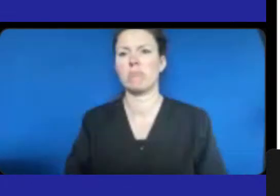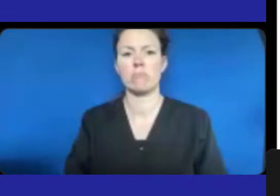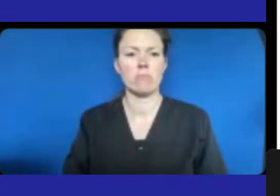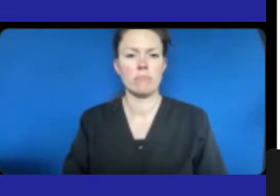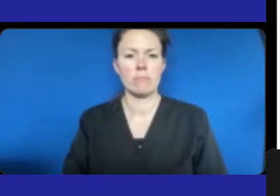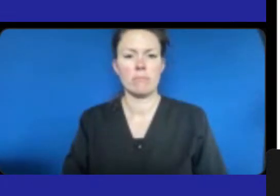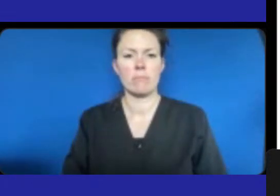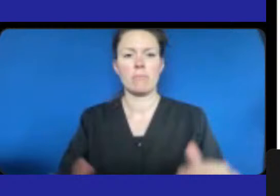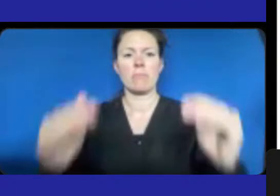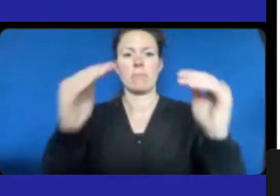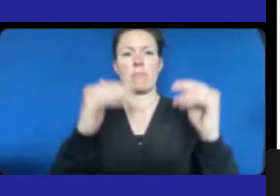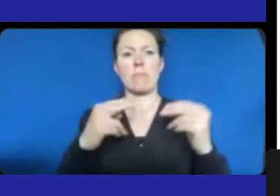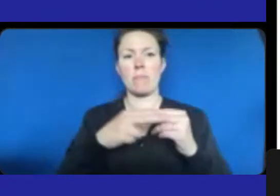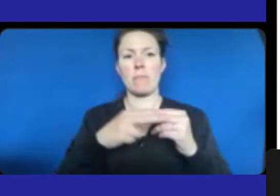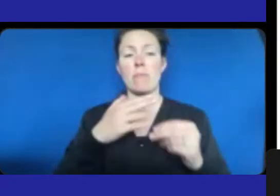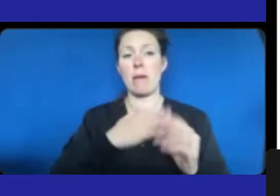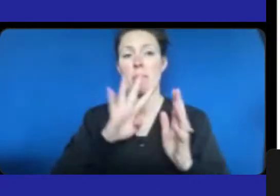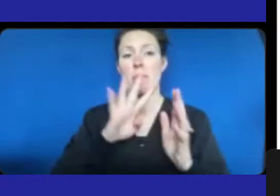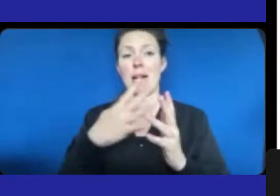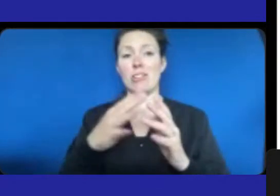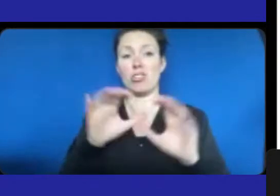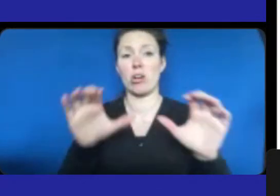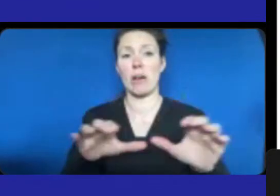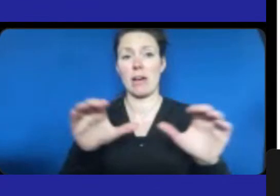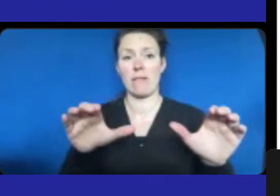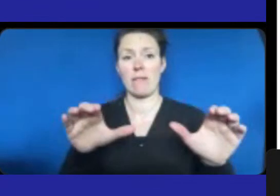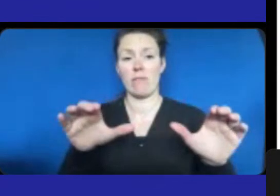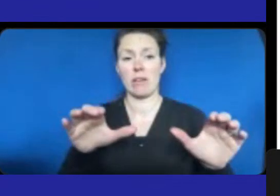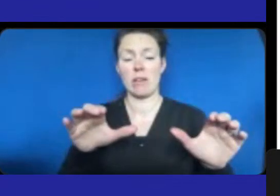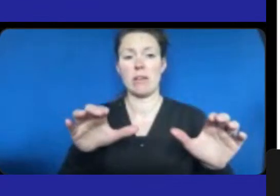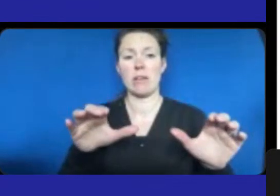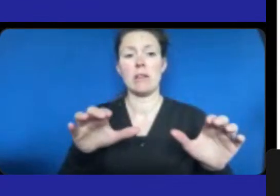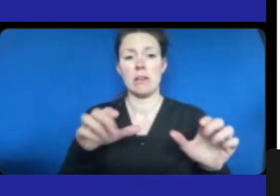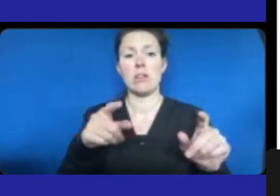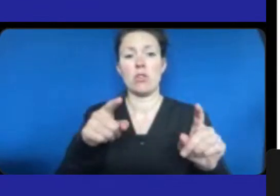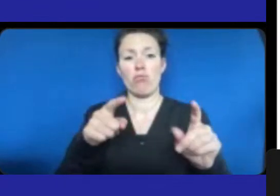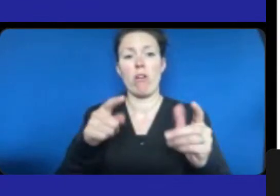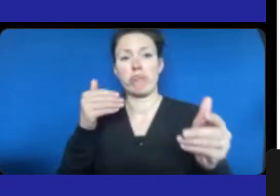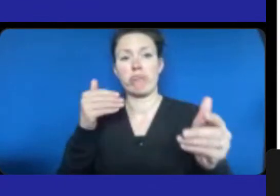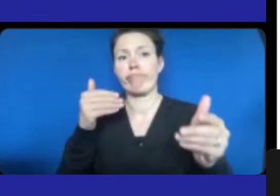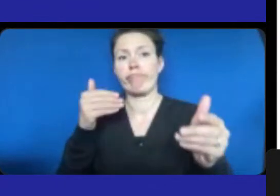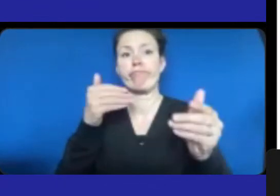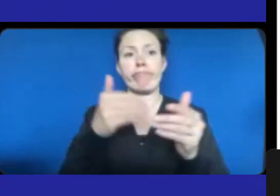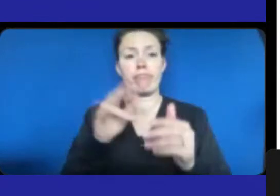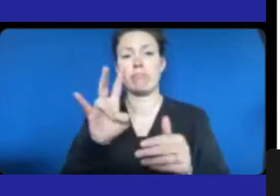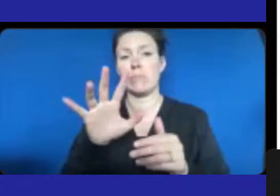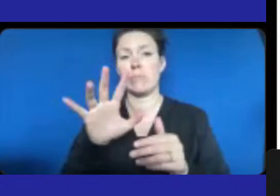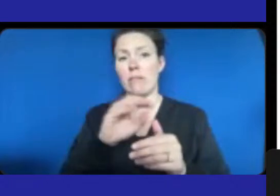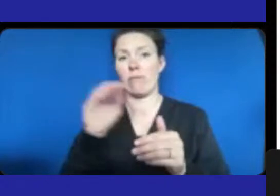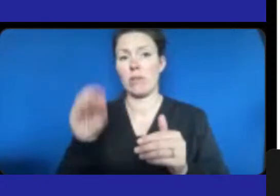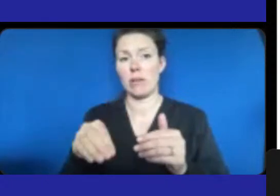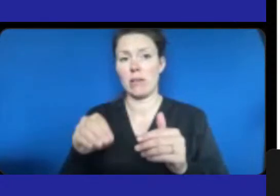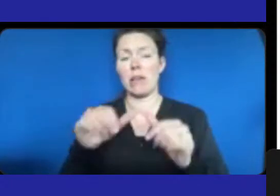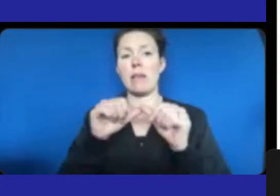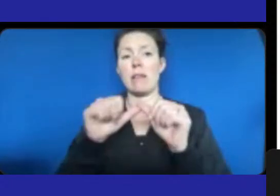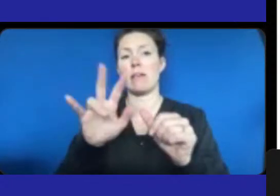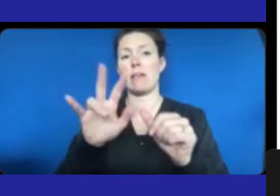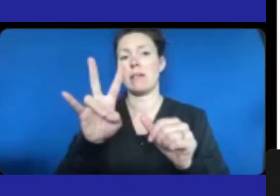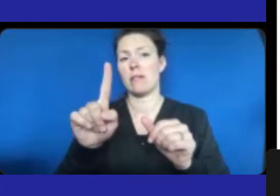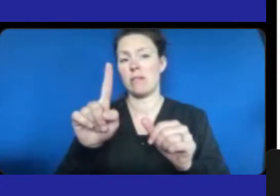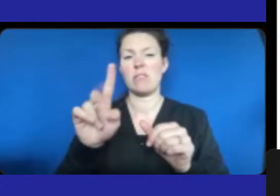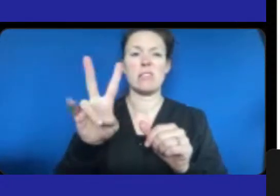next slide, MyChart activations. We have been creeping towards our target of 75% and remaining in about the 71,